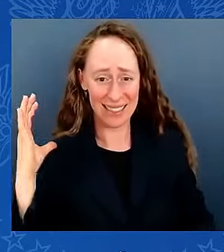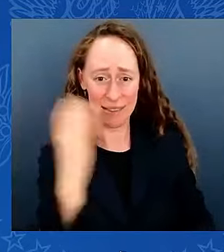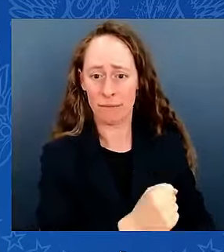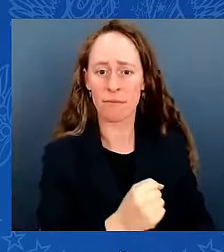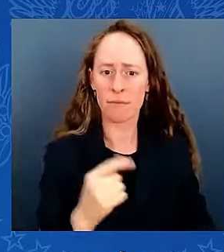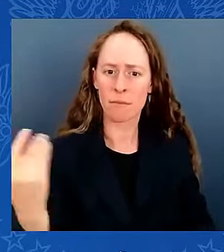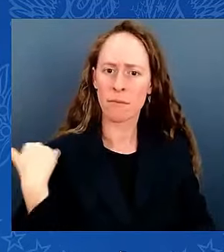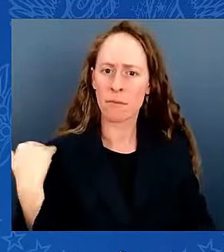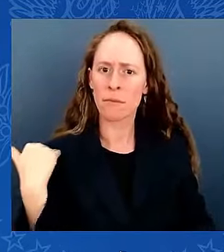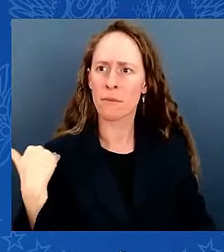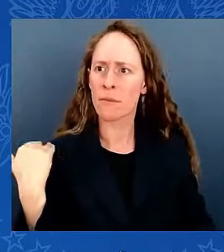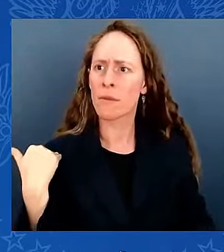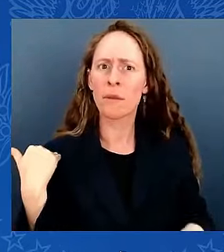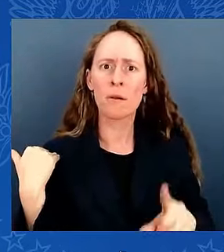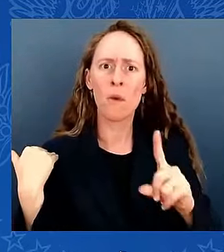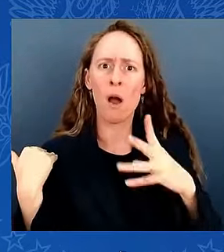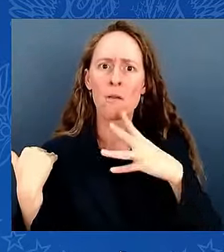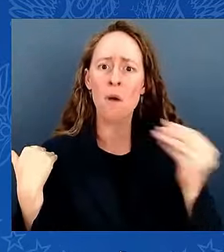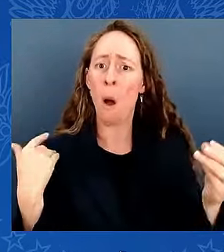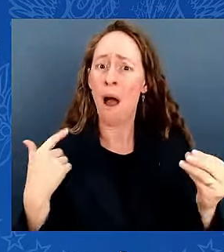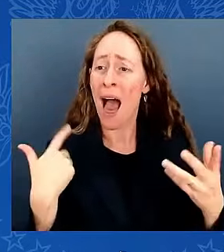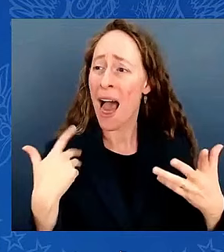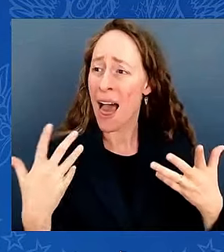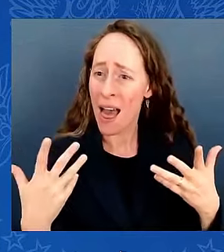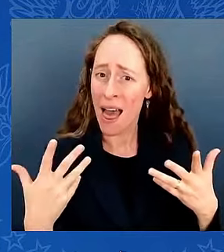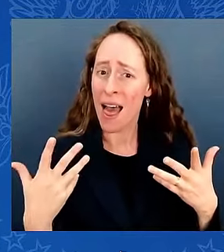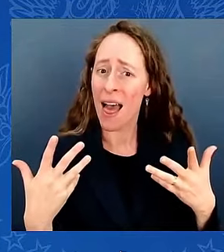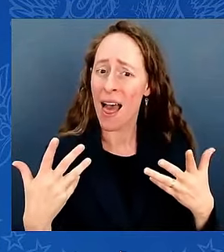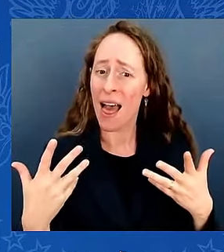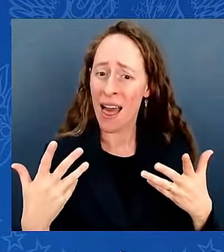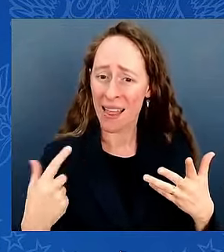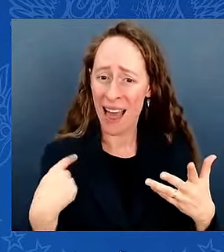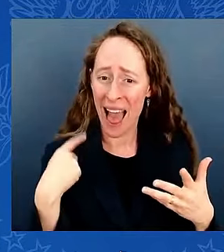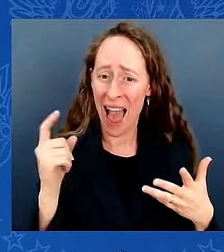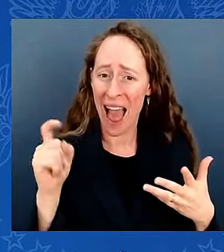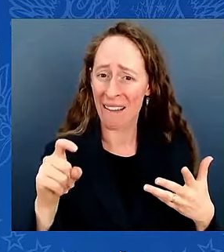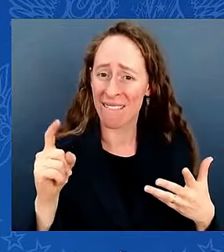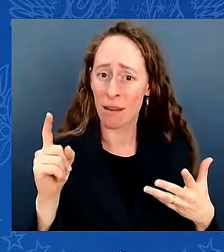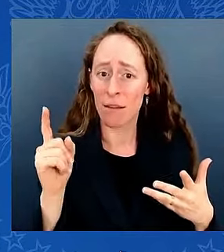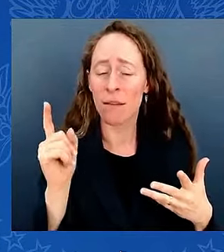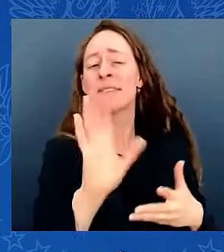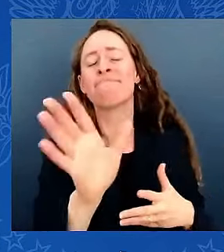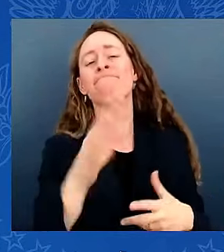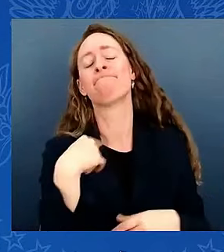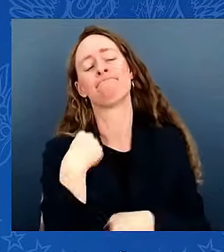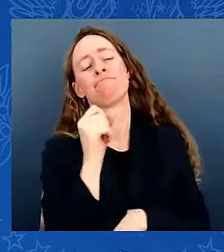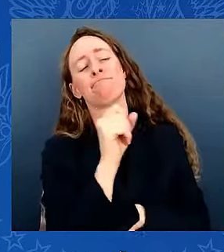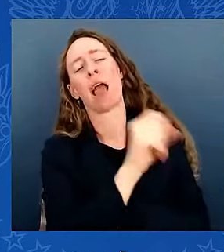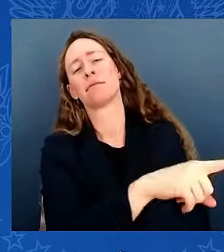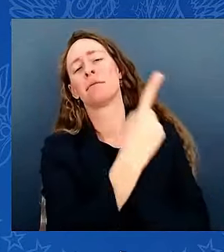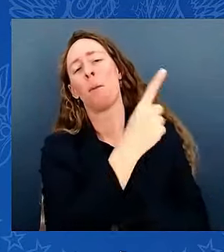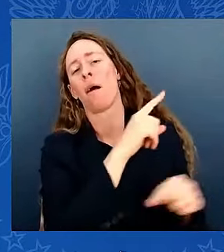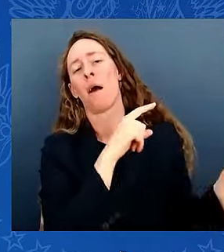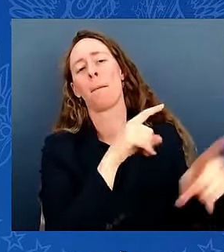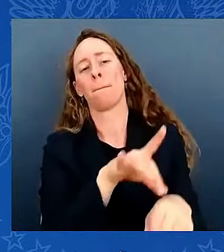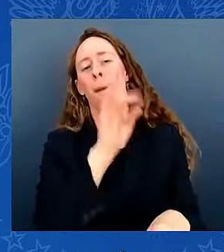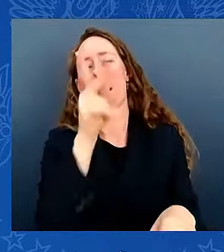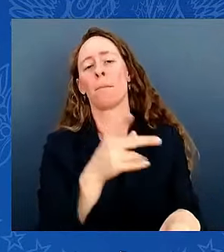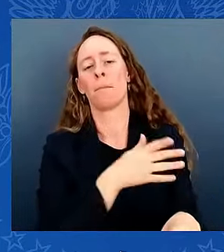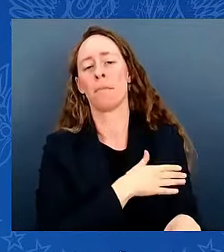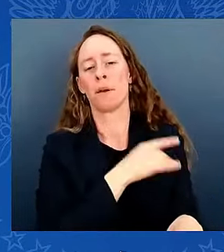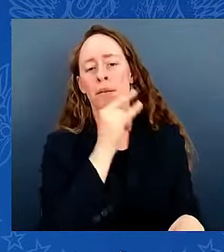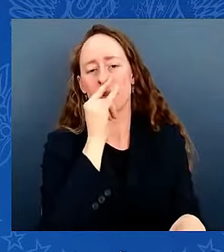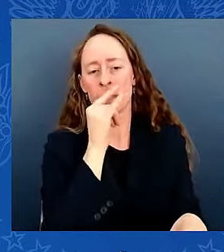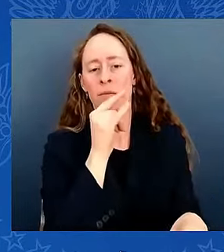now I'm going to go call somebody to pick up Charlie." And without skipping a beat, you said, "Well, bring over here." My